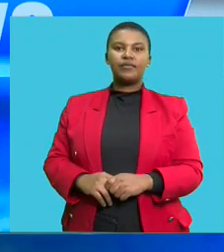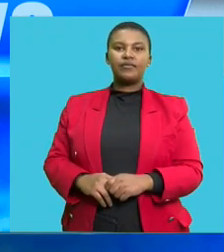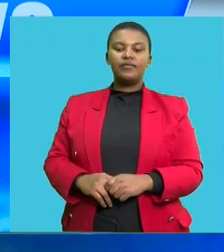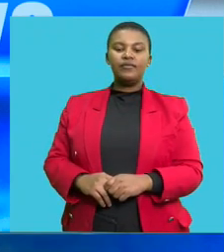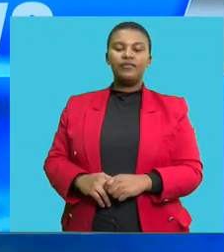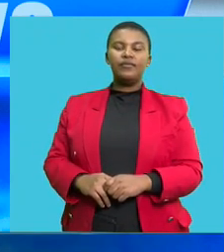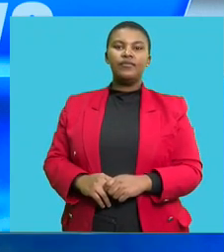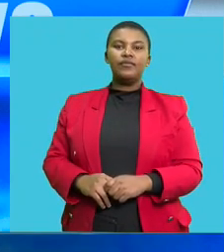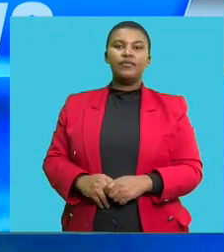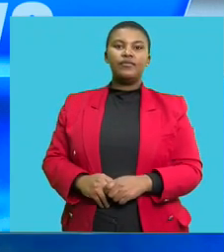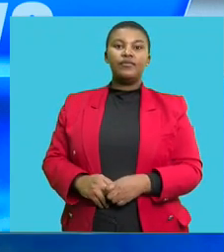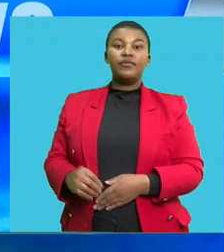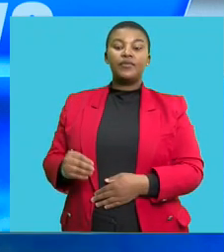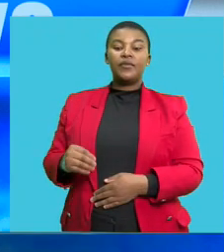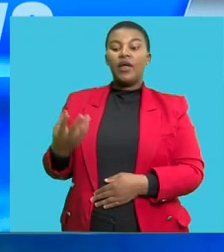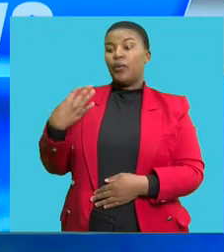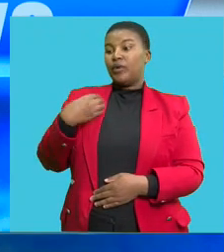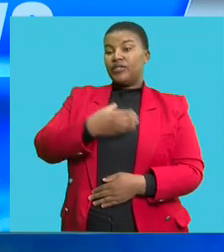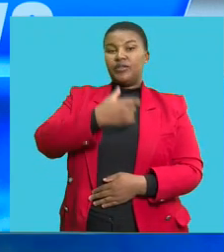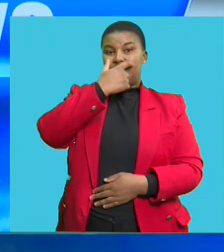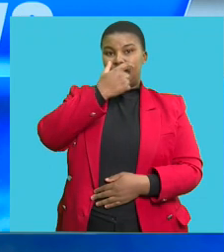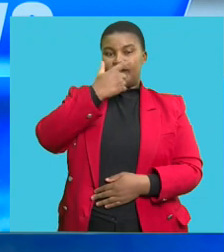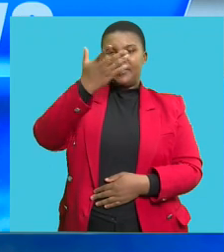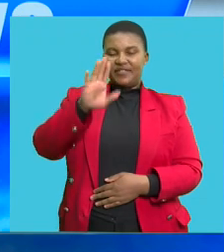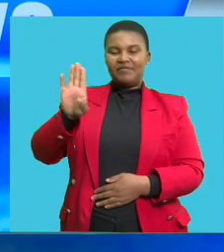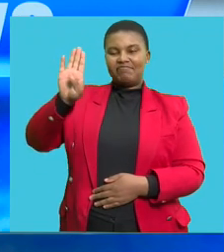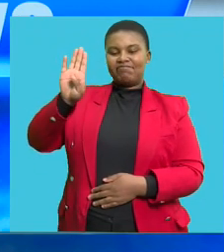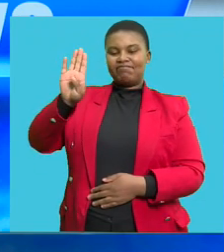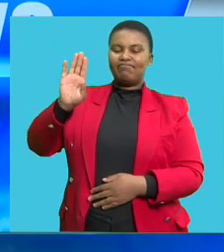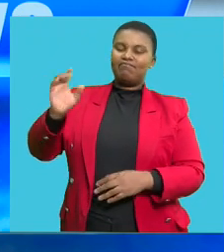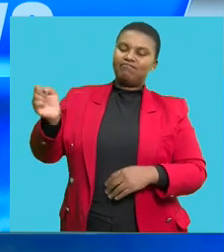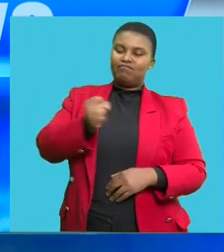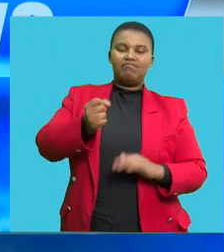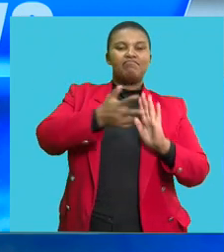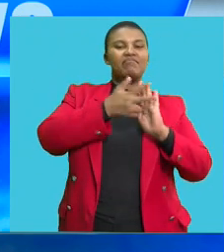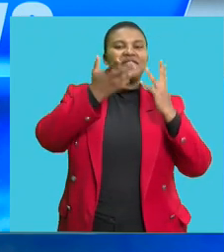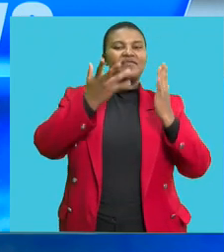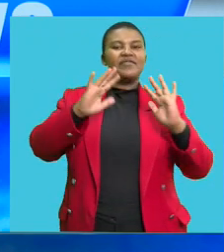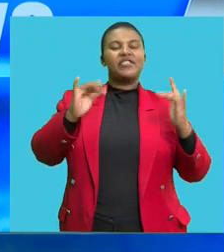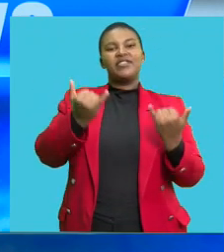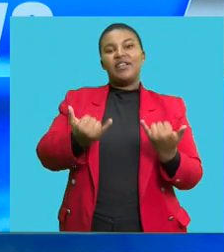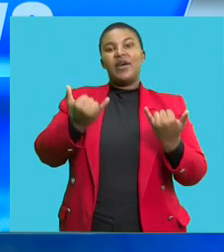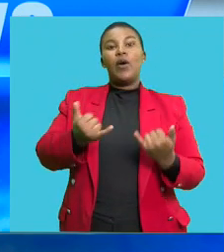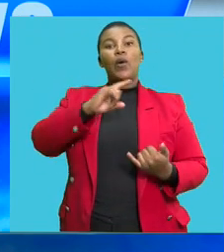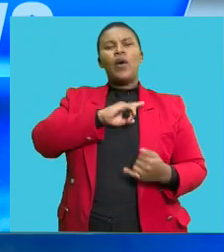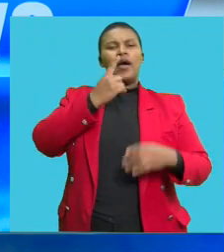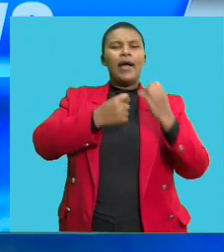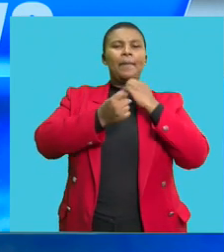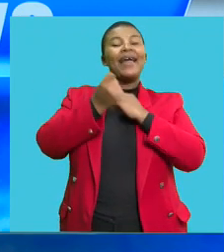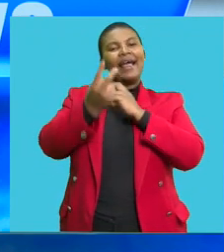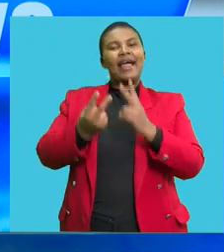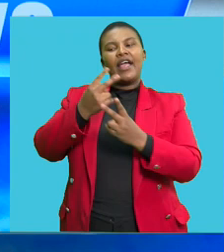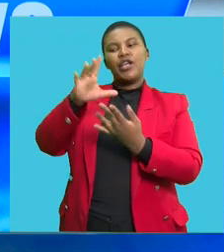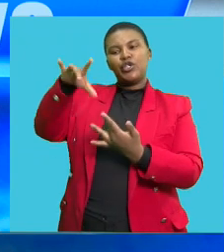Now, President Cyril Ramaphosa has been officially sworn in as the President of South Africa. This comes after Ramaphosa was re-elected as the President of the